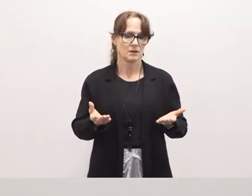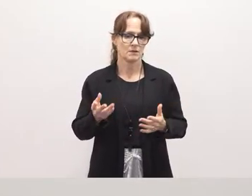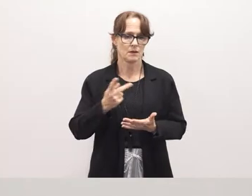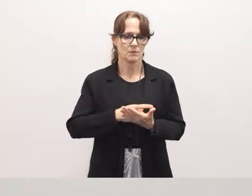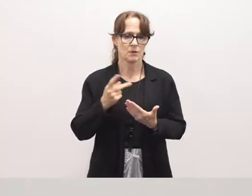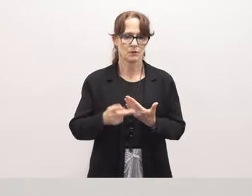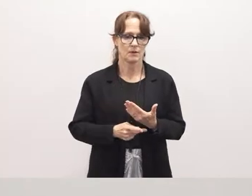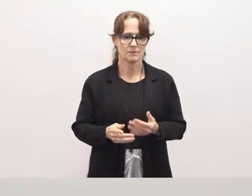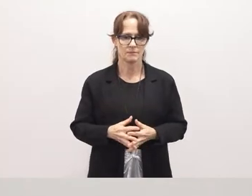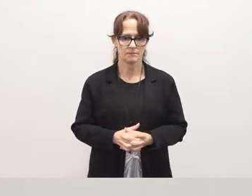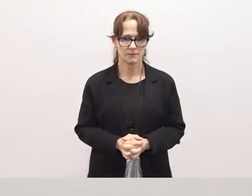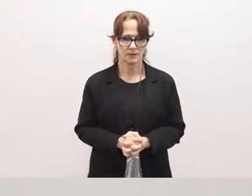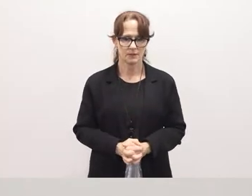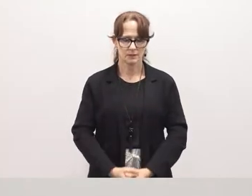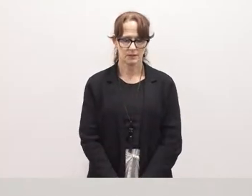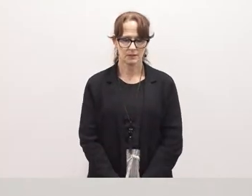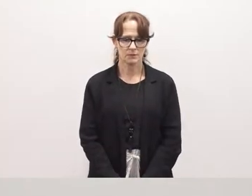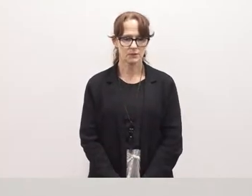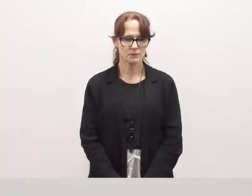program.